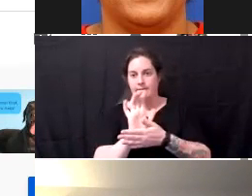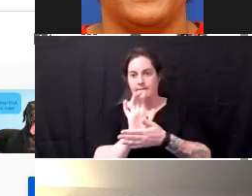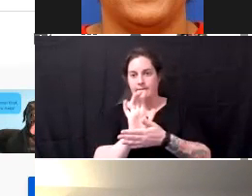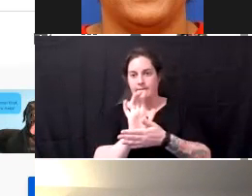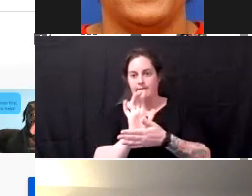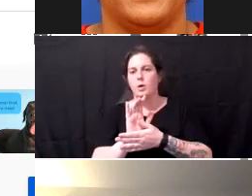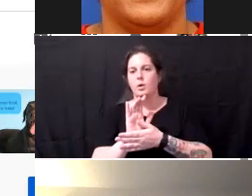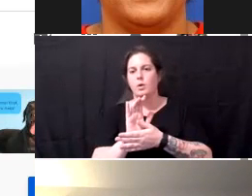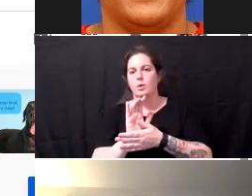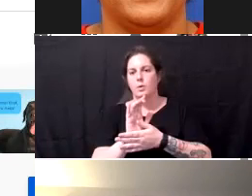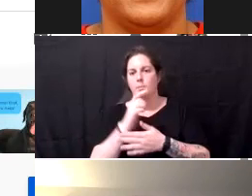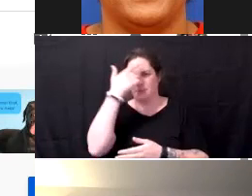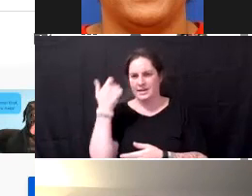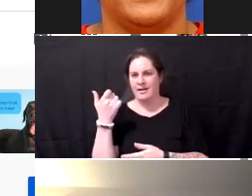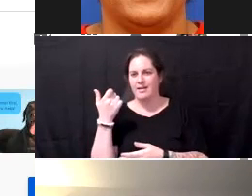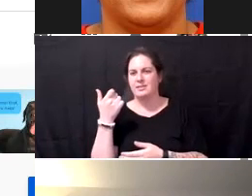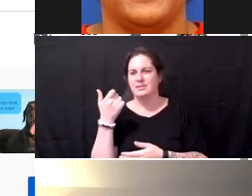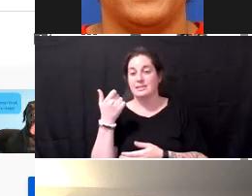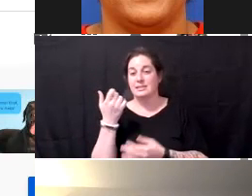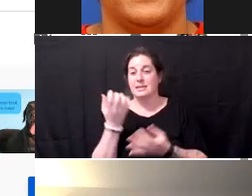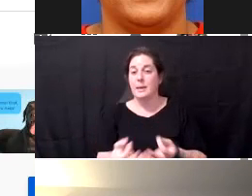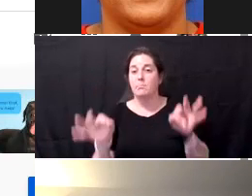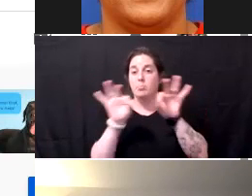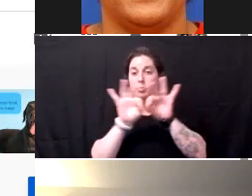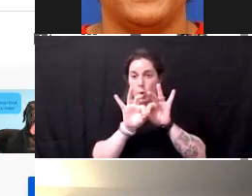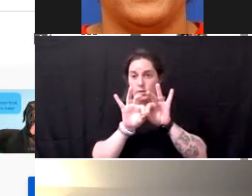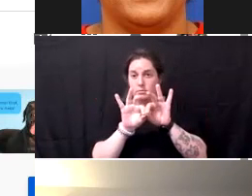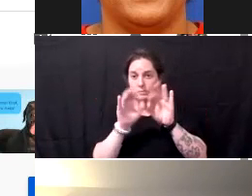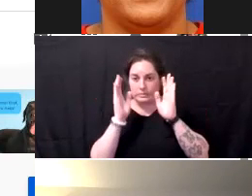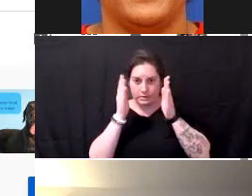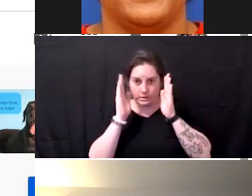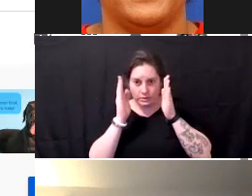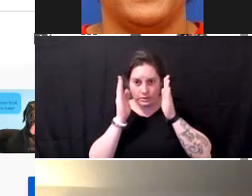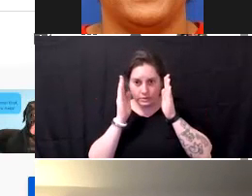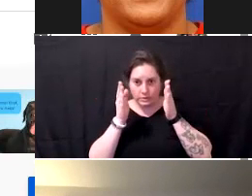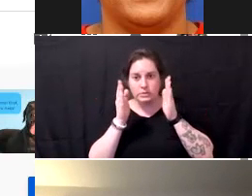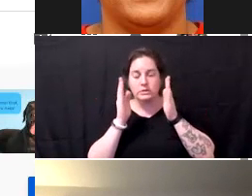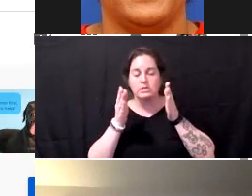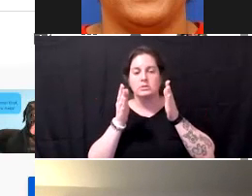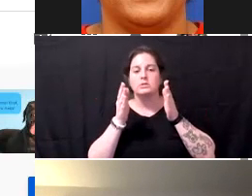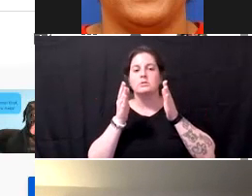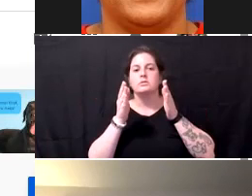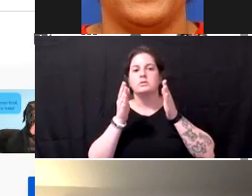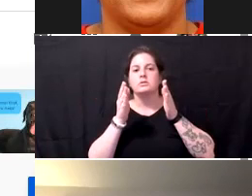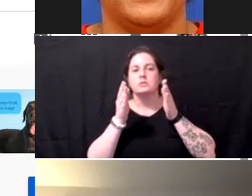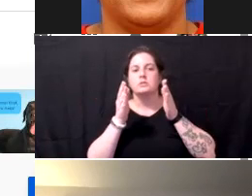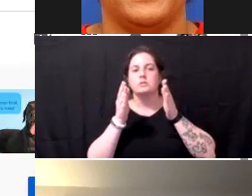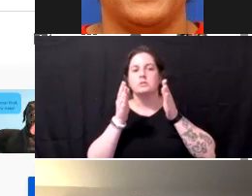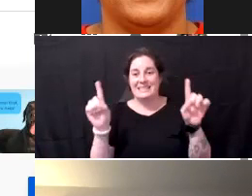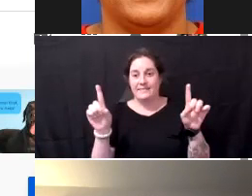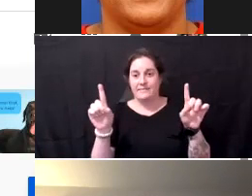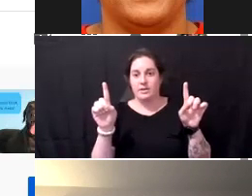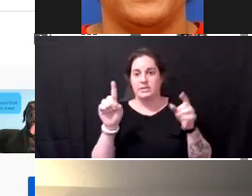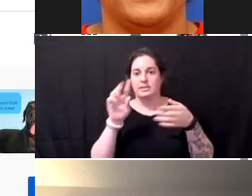because I want you to pay particular attention to the difference in the